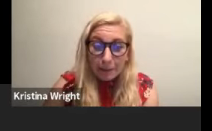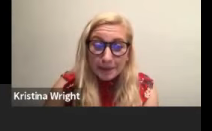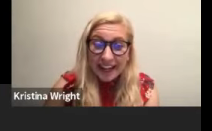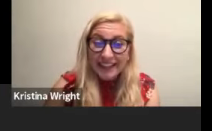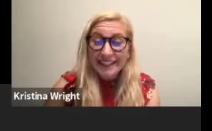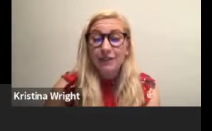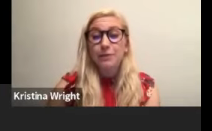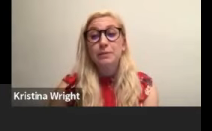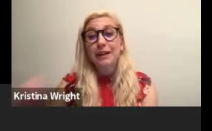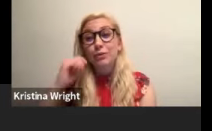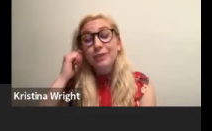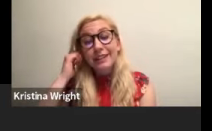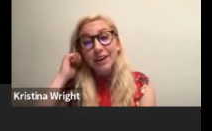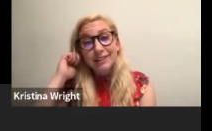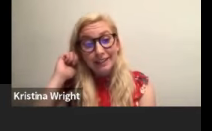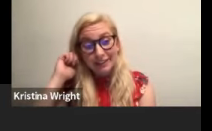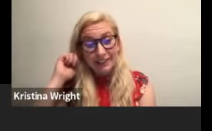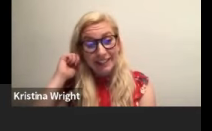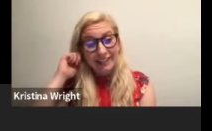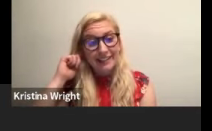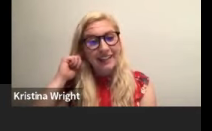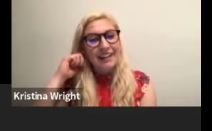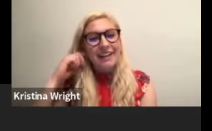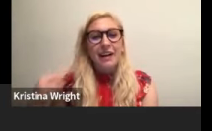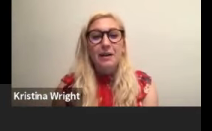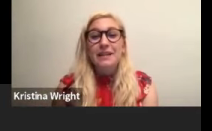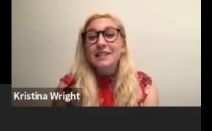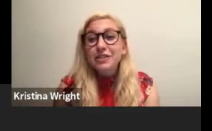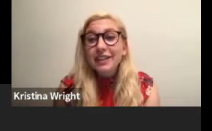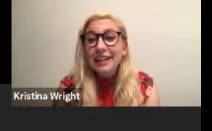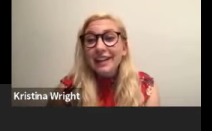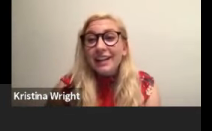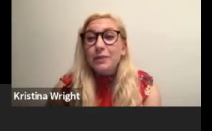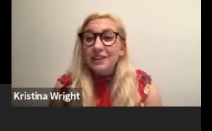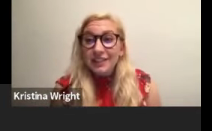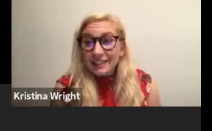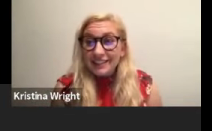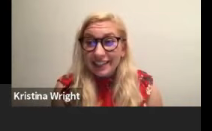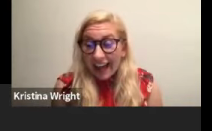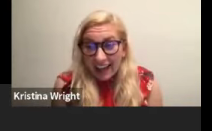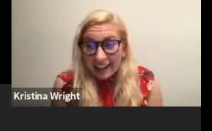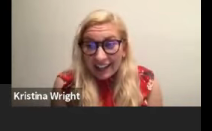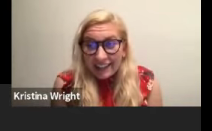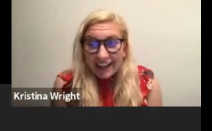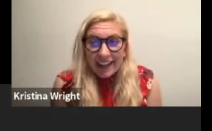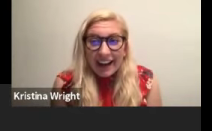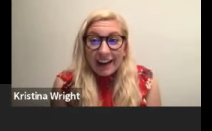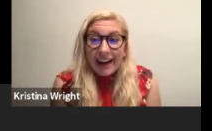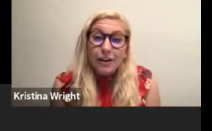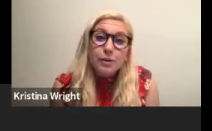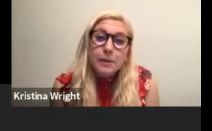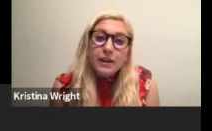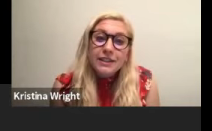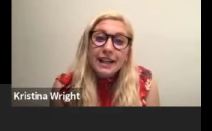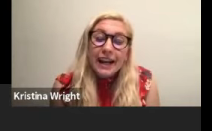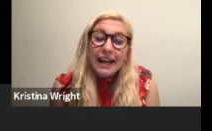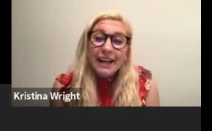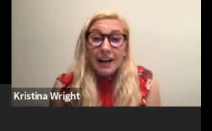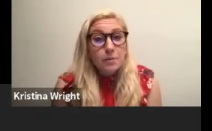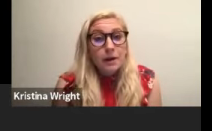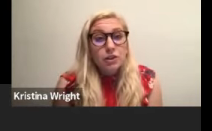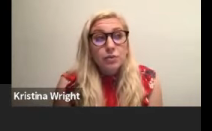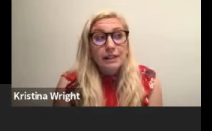it was upside down, which made it really hard to understand. Additionally, we actually didn't see any data that had error bars